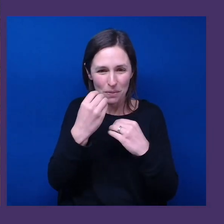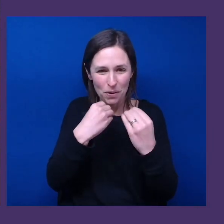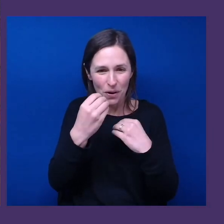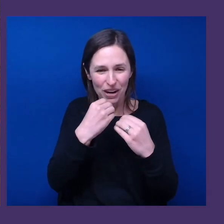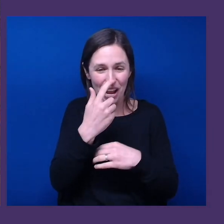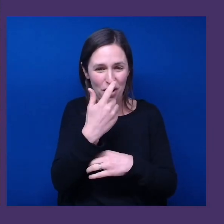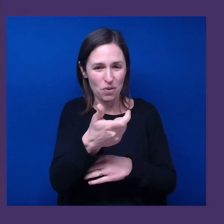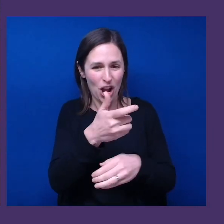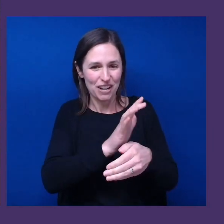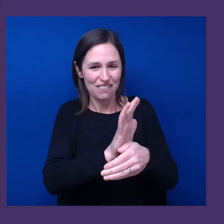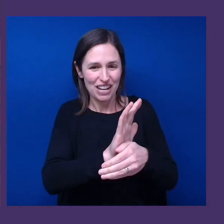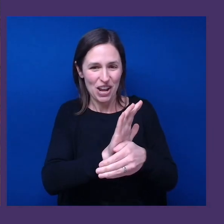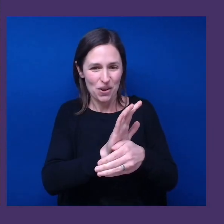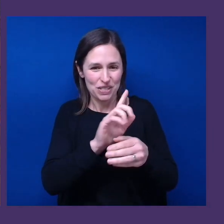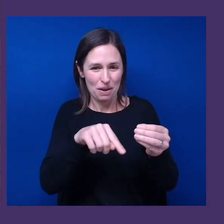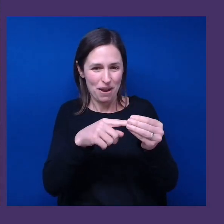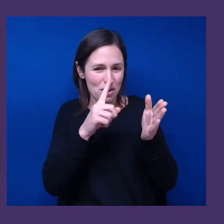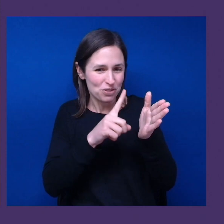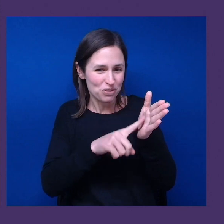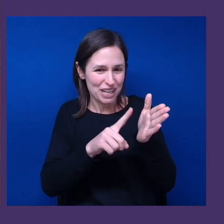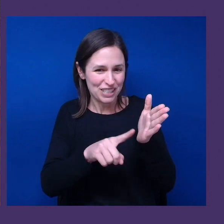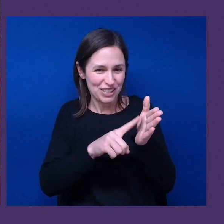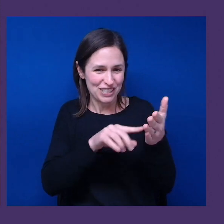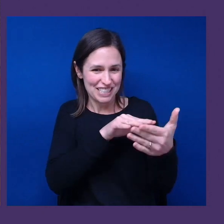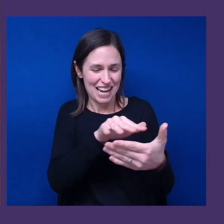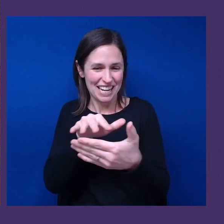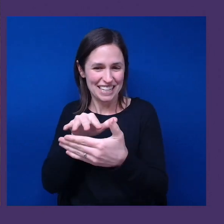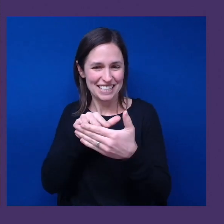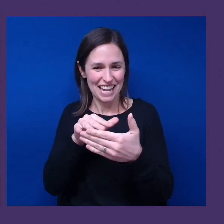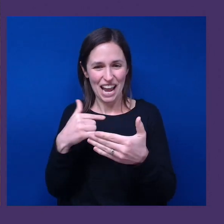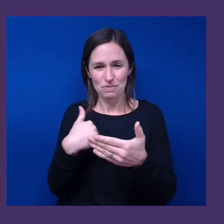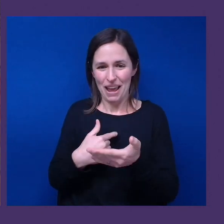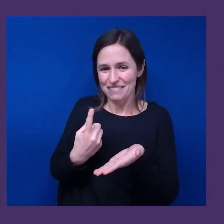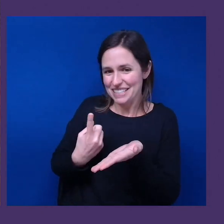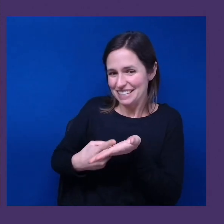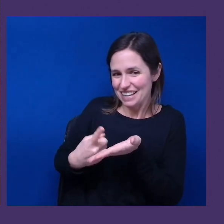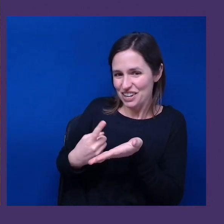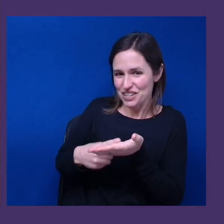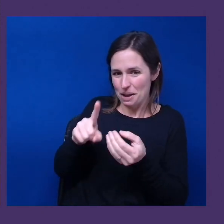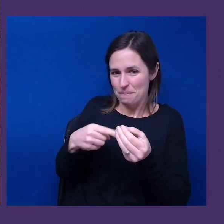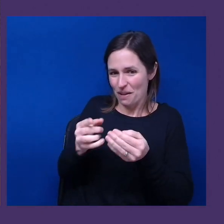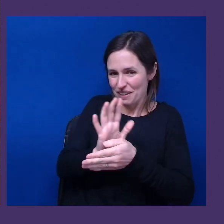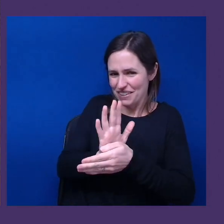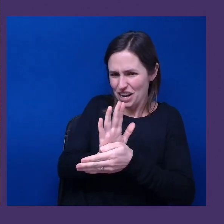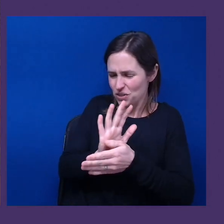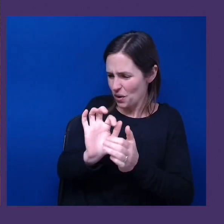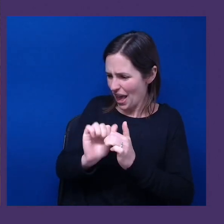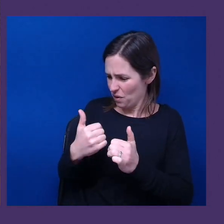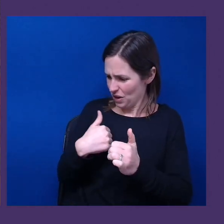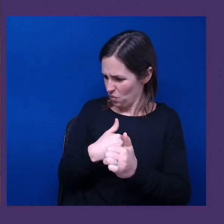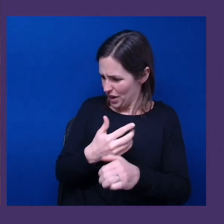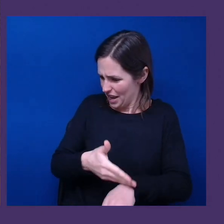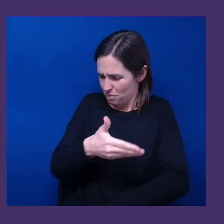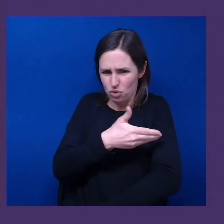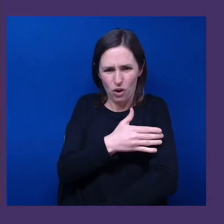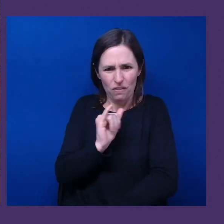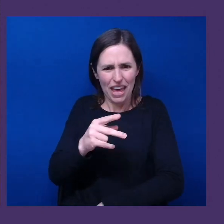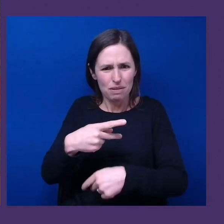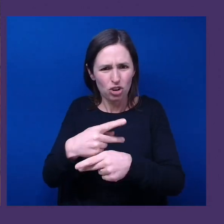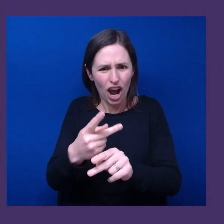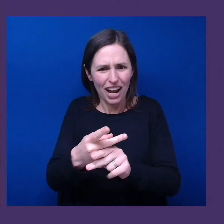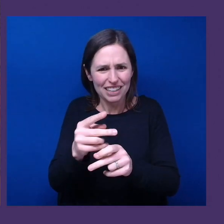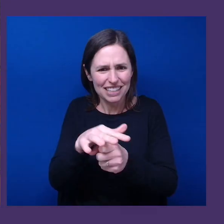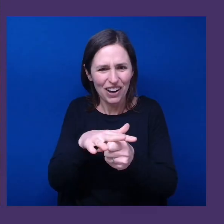between videos to understand how we can improve that product area. So I think that's a nice way of taking the research and making